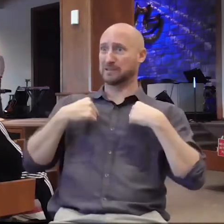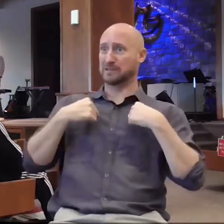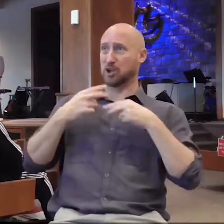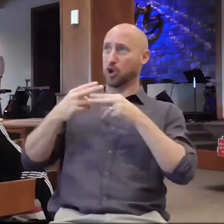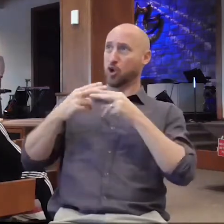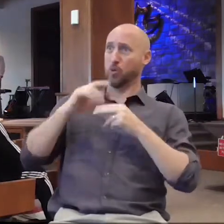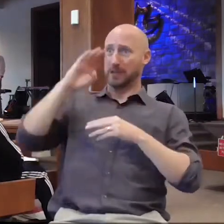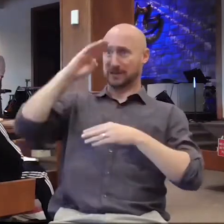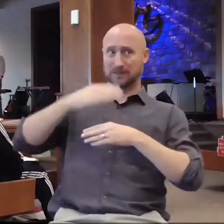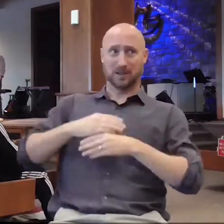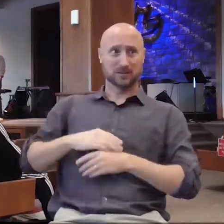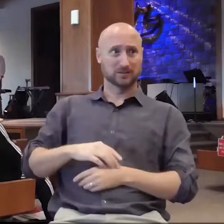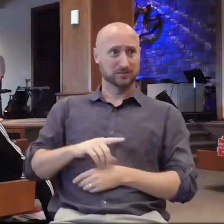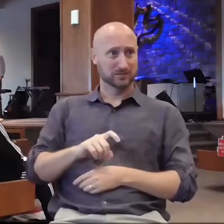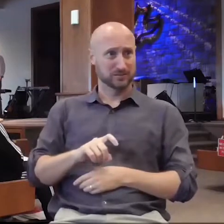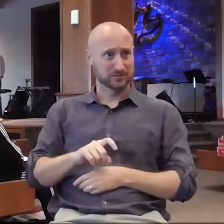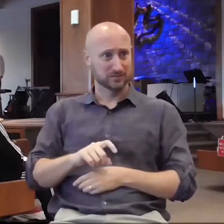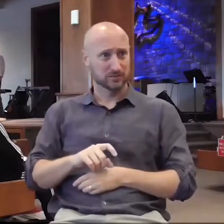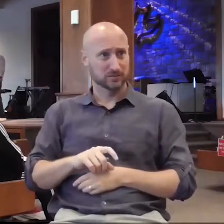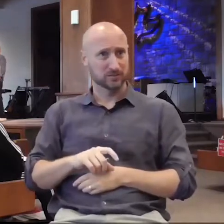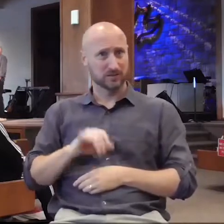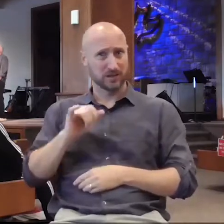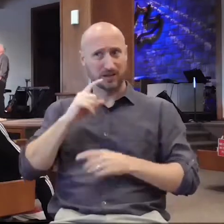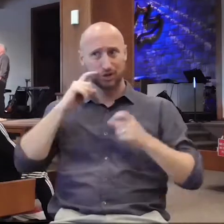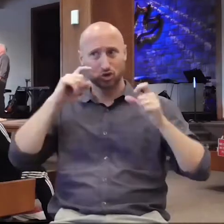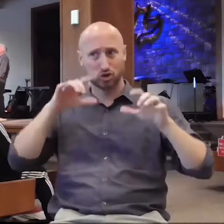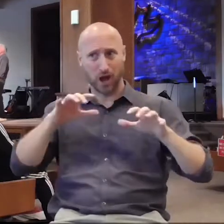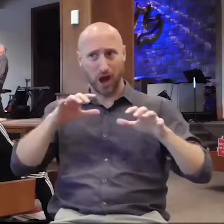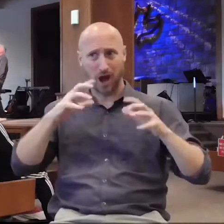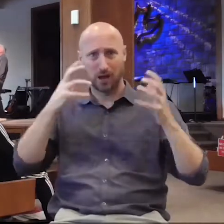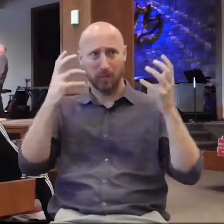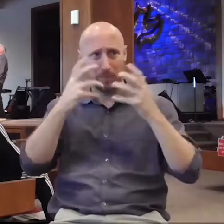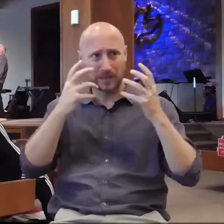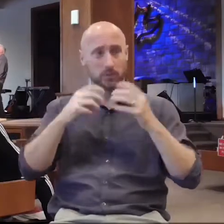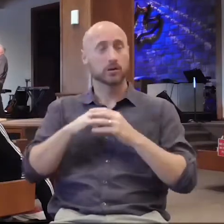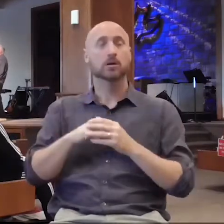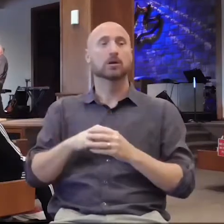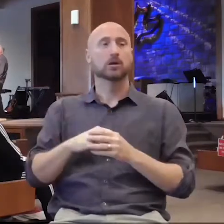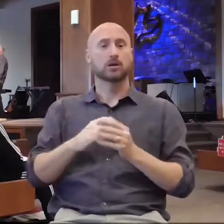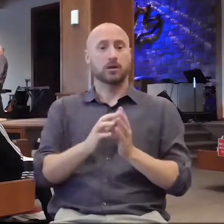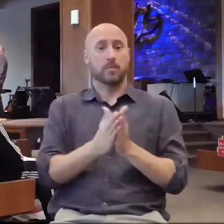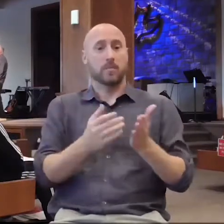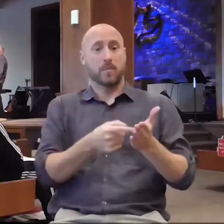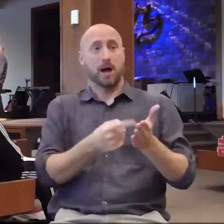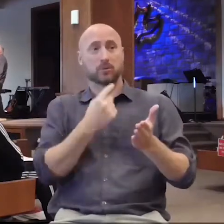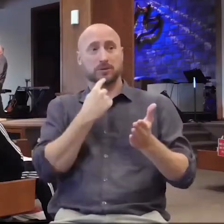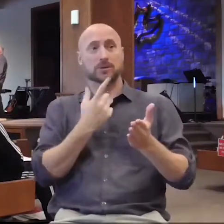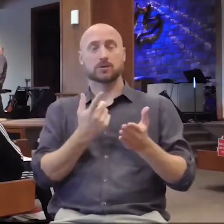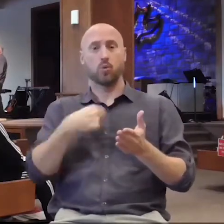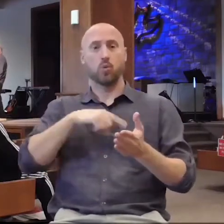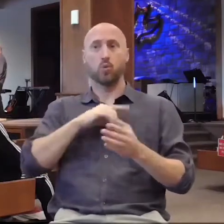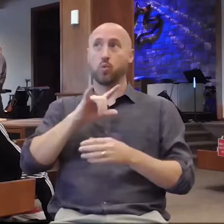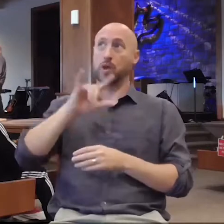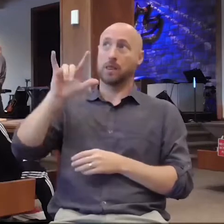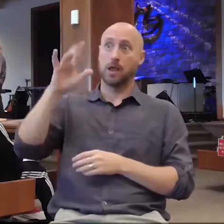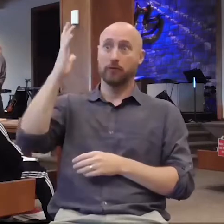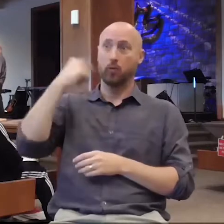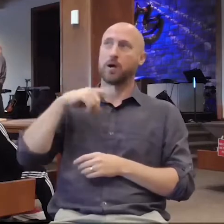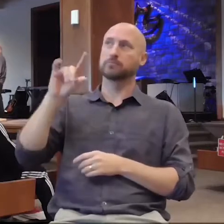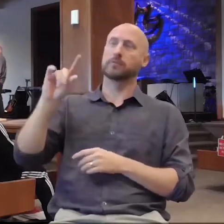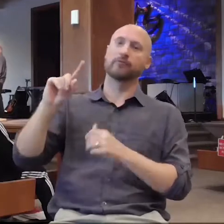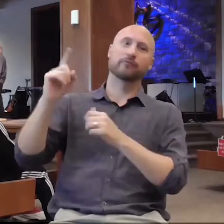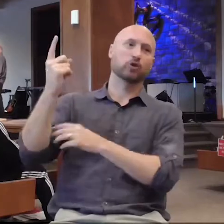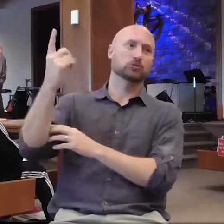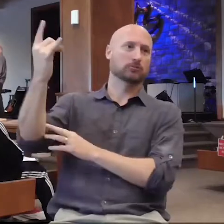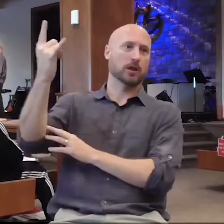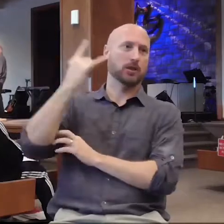know, there's that shock and that amazement. And look, and the Bible says we love him because he first loved